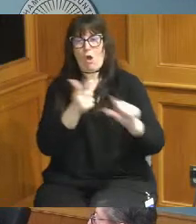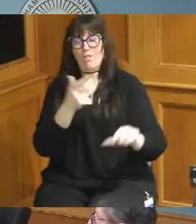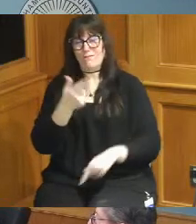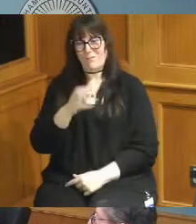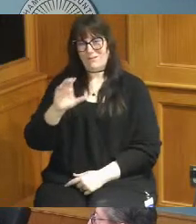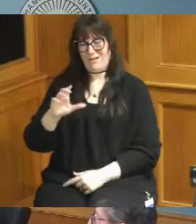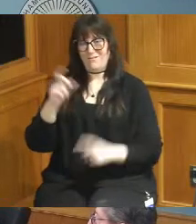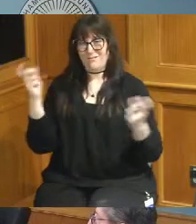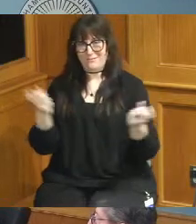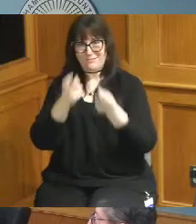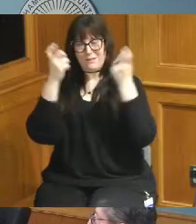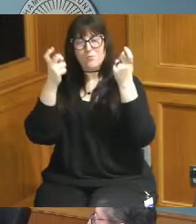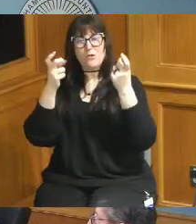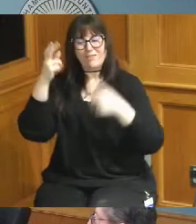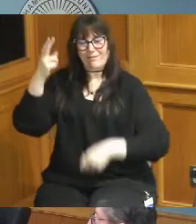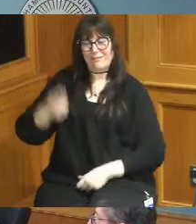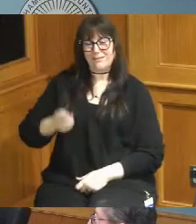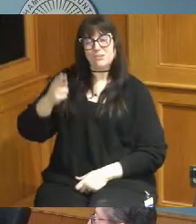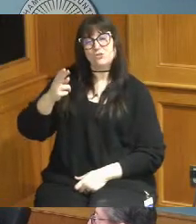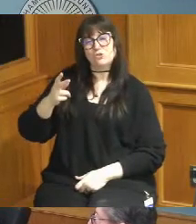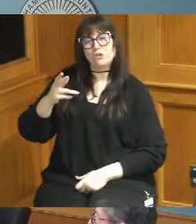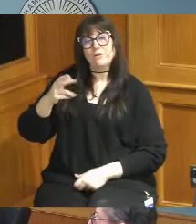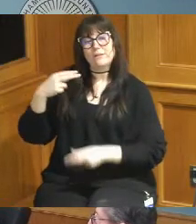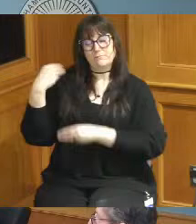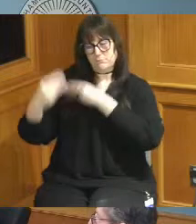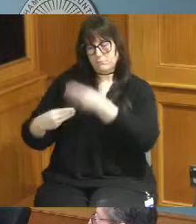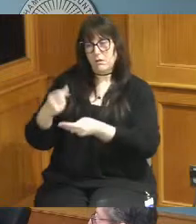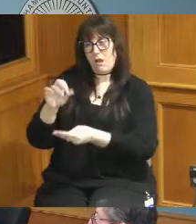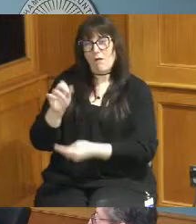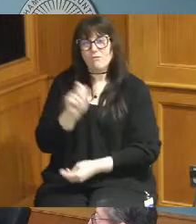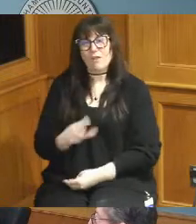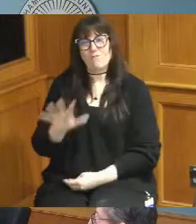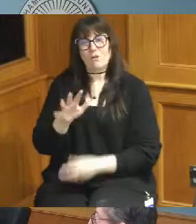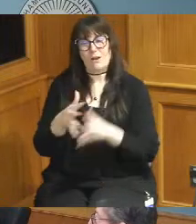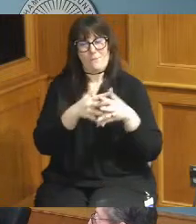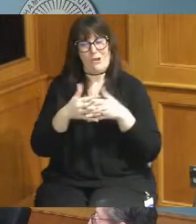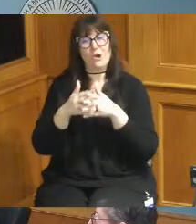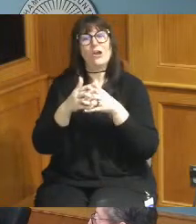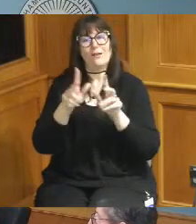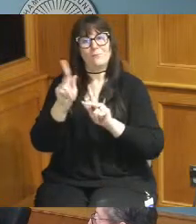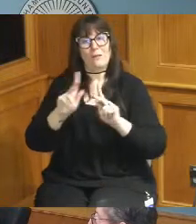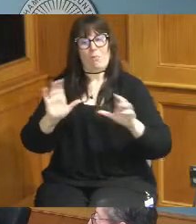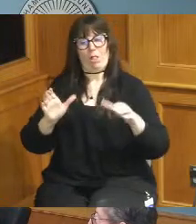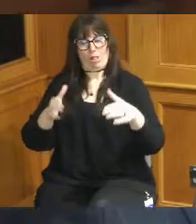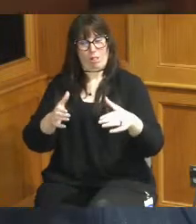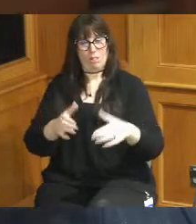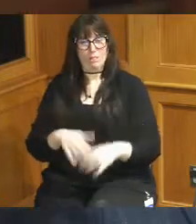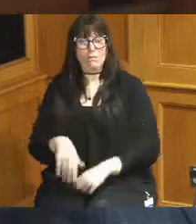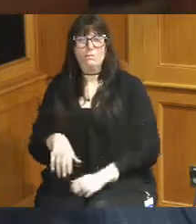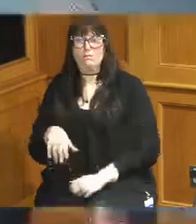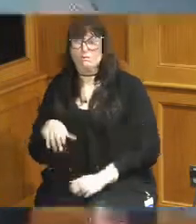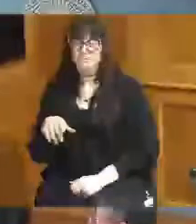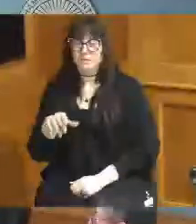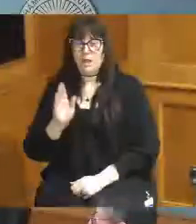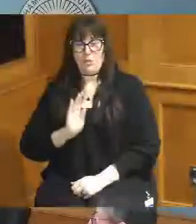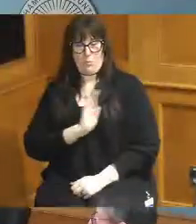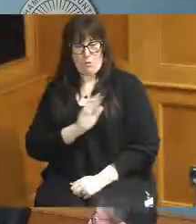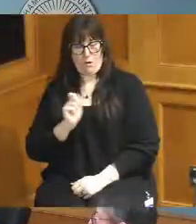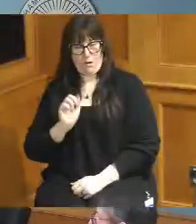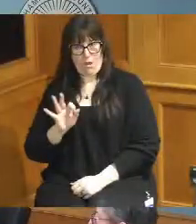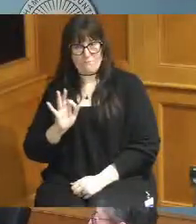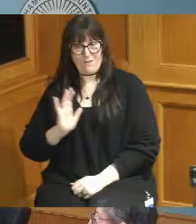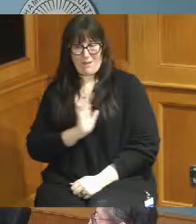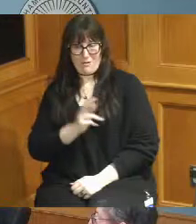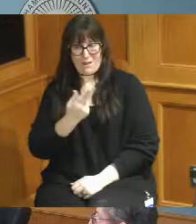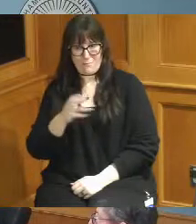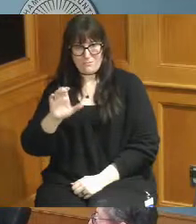to celebrate the heritage of our African American residents. Now therefore be it proclaimed that the Board of County Commissioners of Hamilton County,